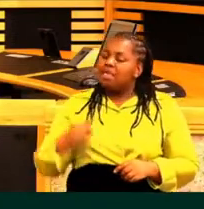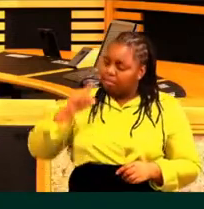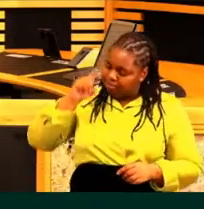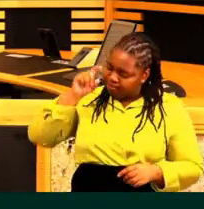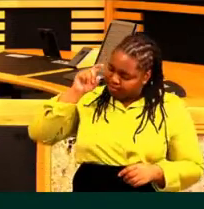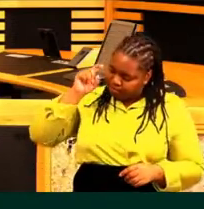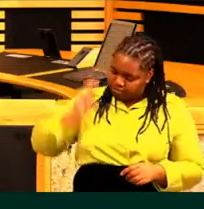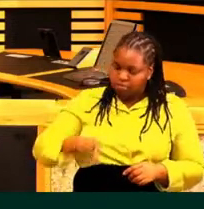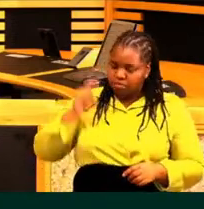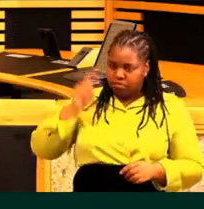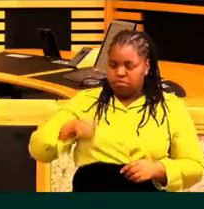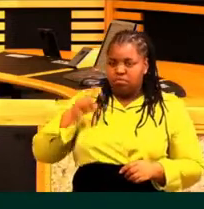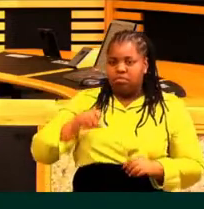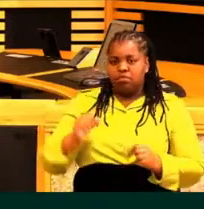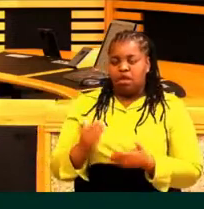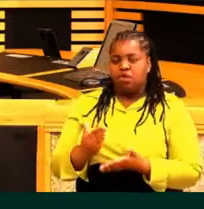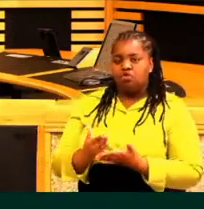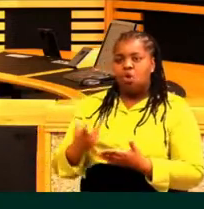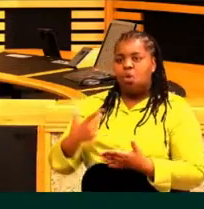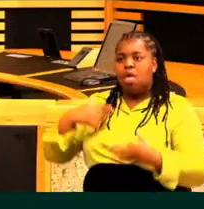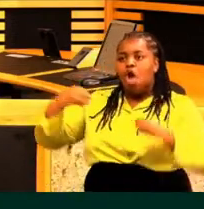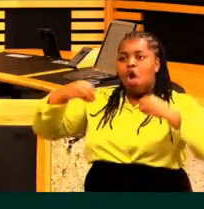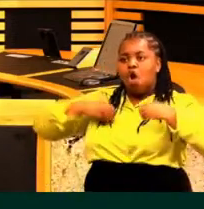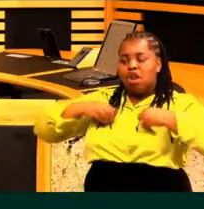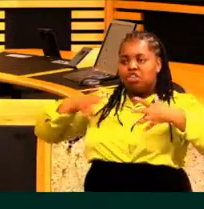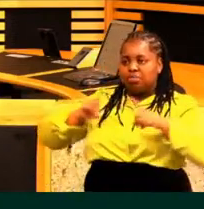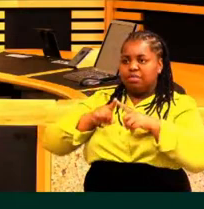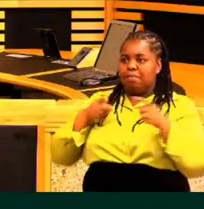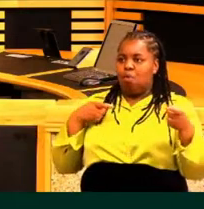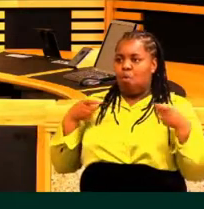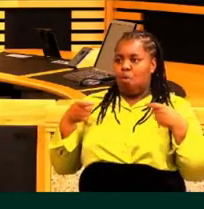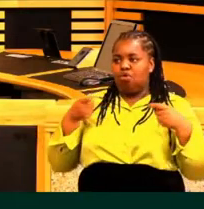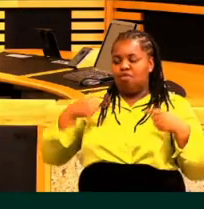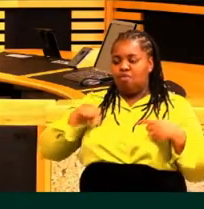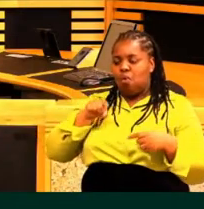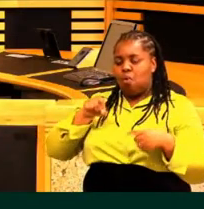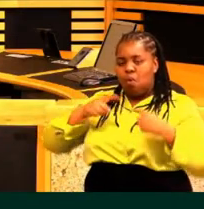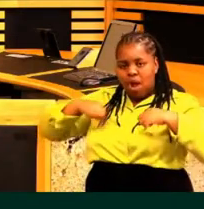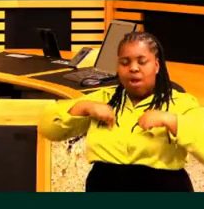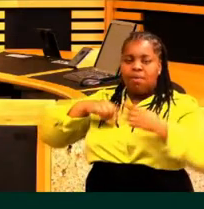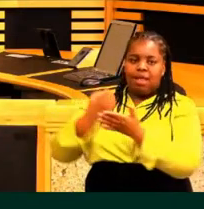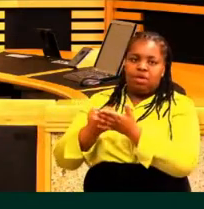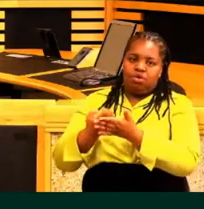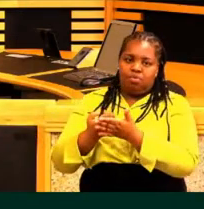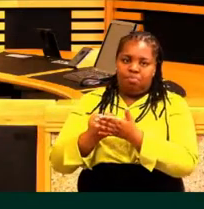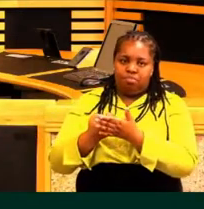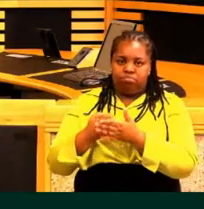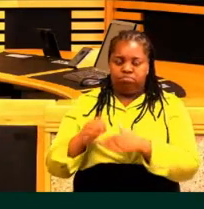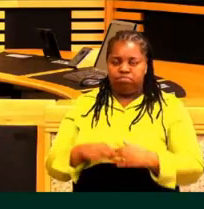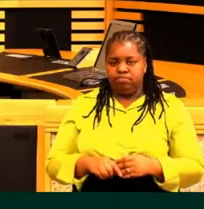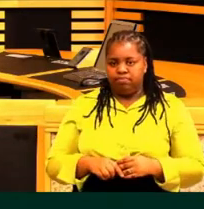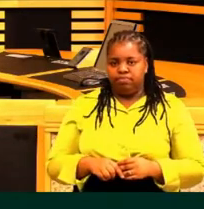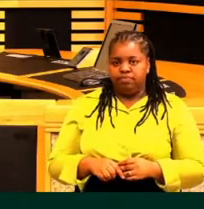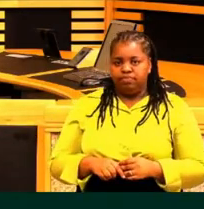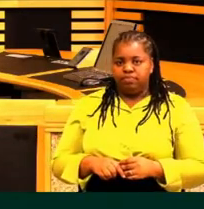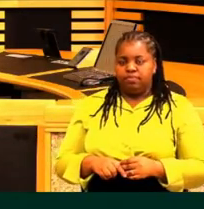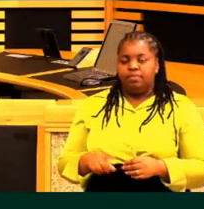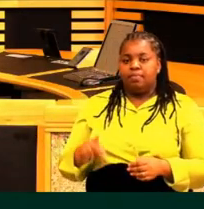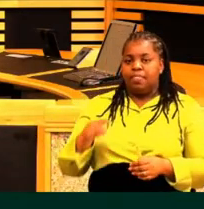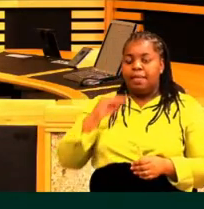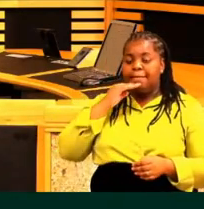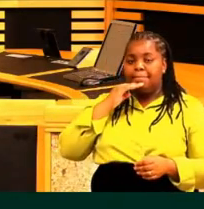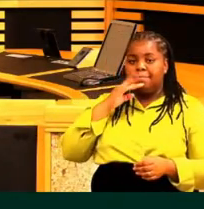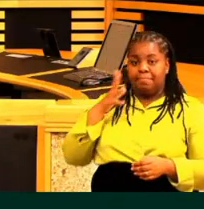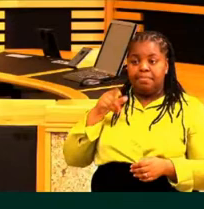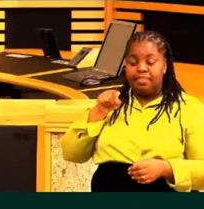temper with the ownership and control patterns of our economy at a broader level by all means